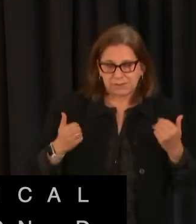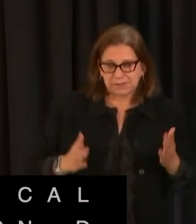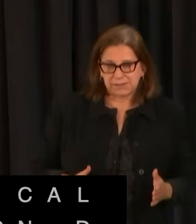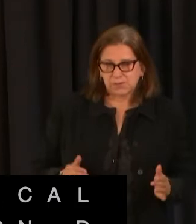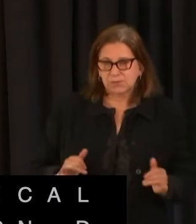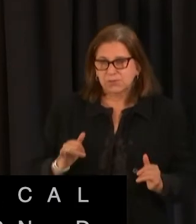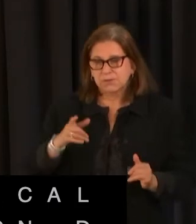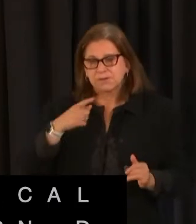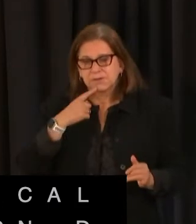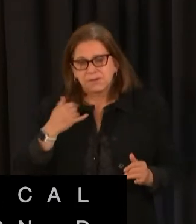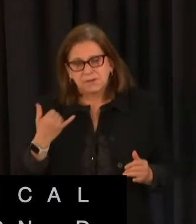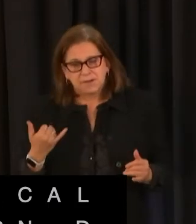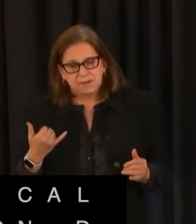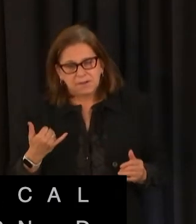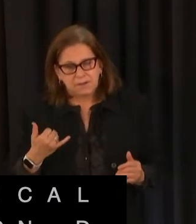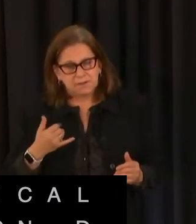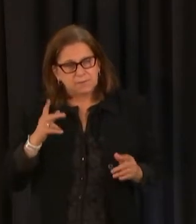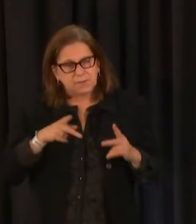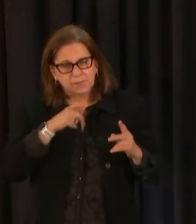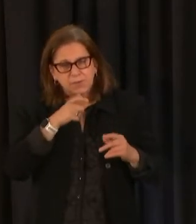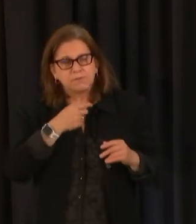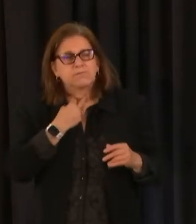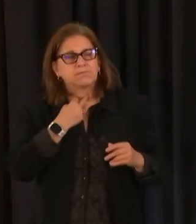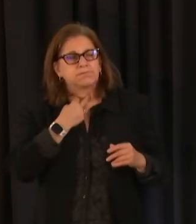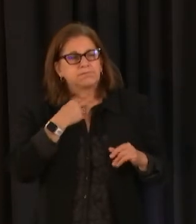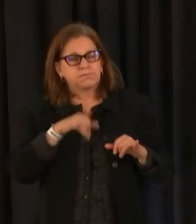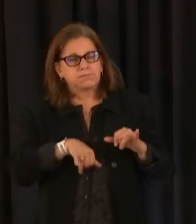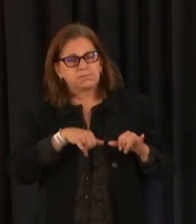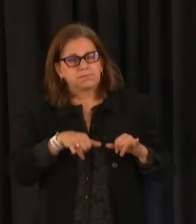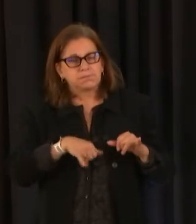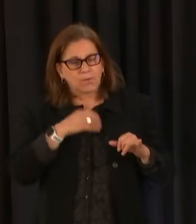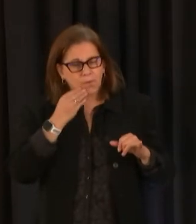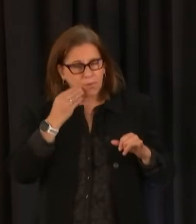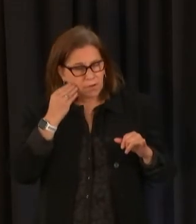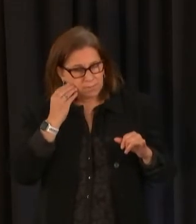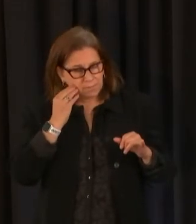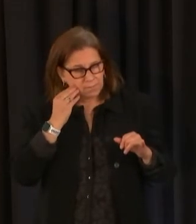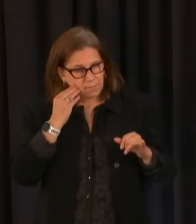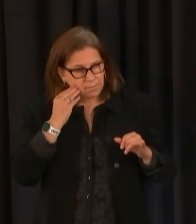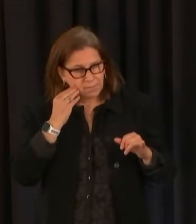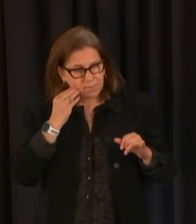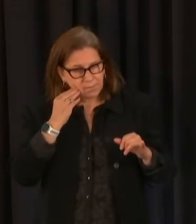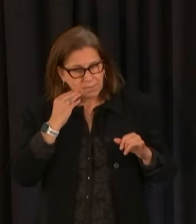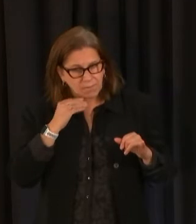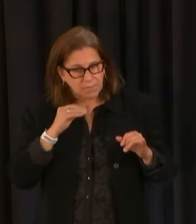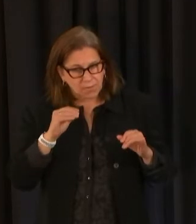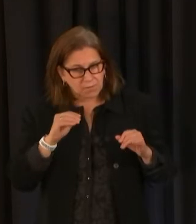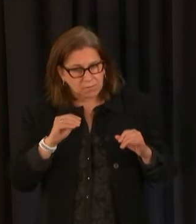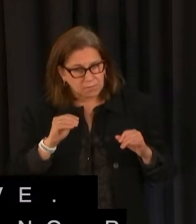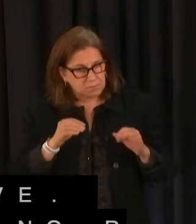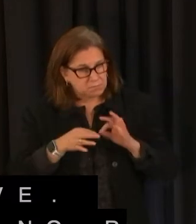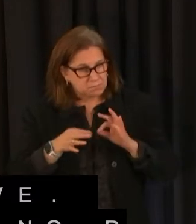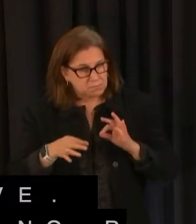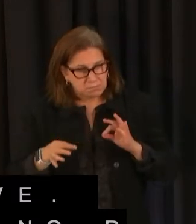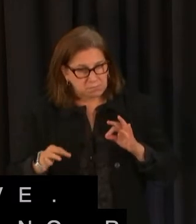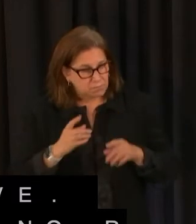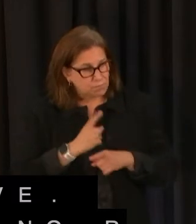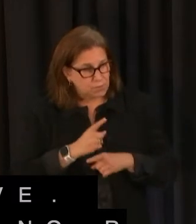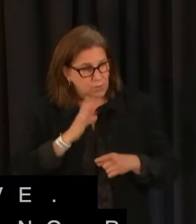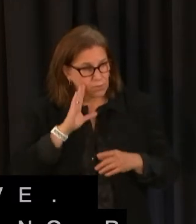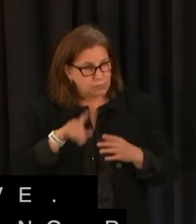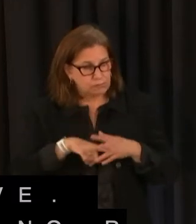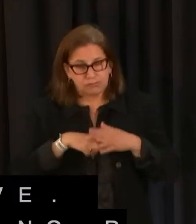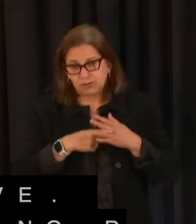question. The homebound initiative. So it looks like it's no longer being delayed. Appointments are